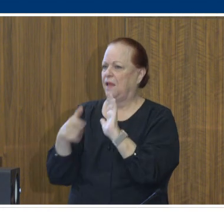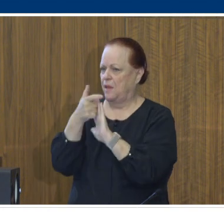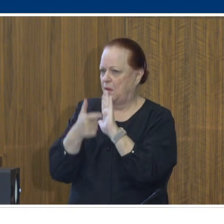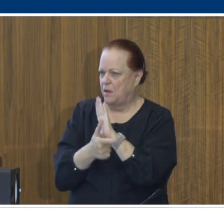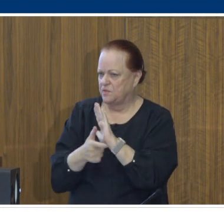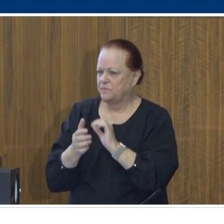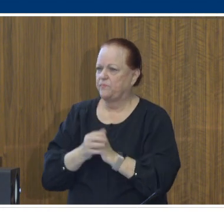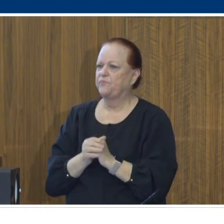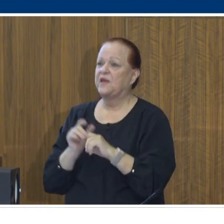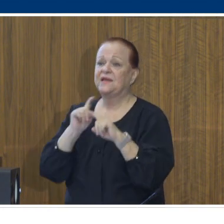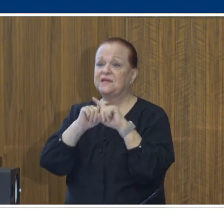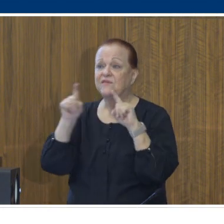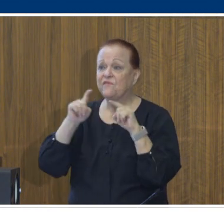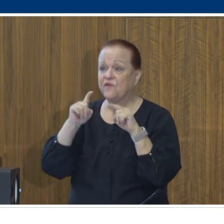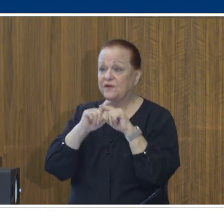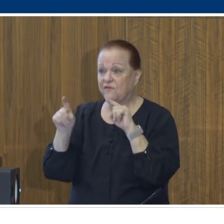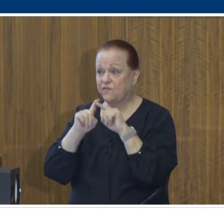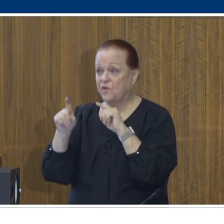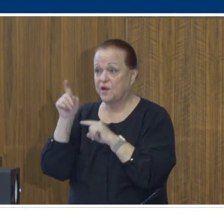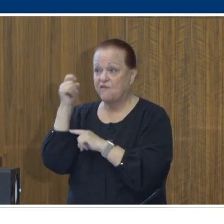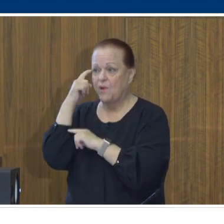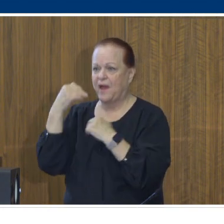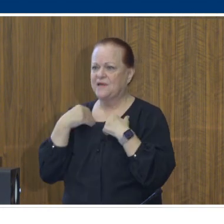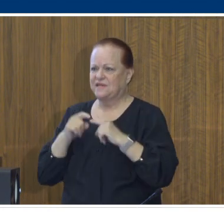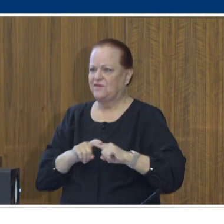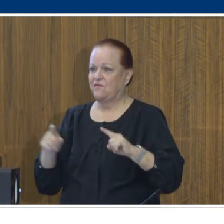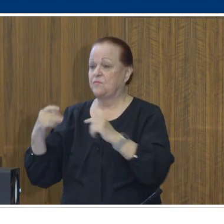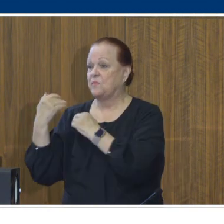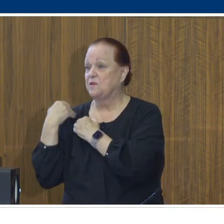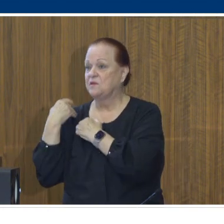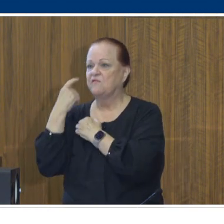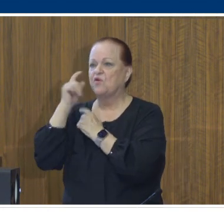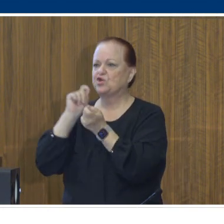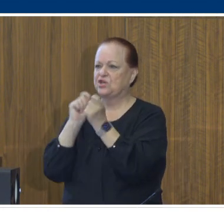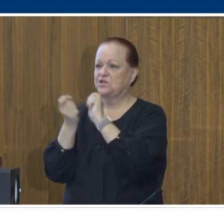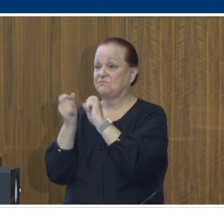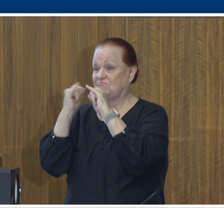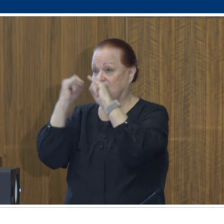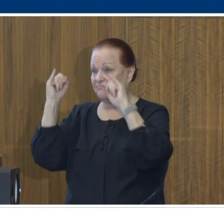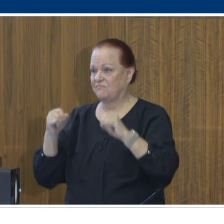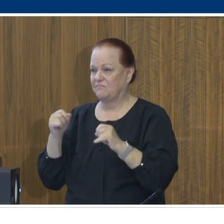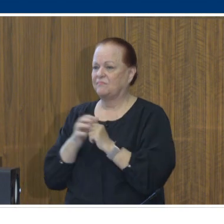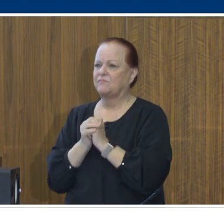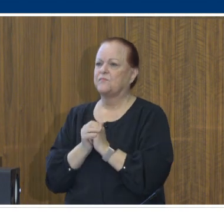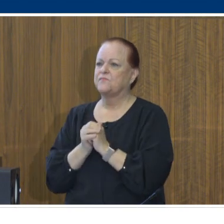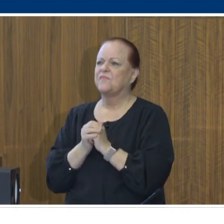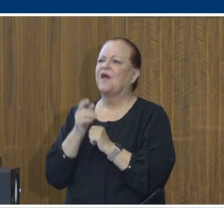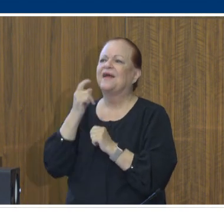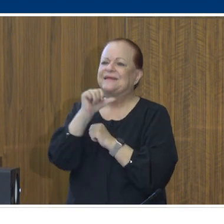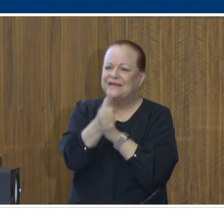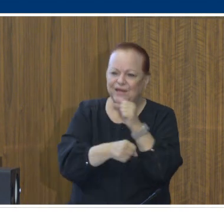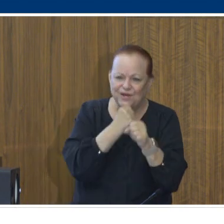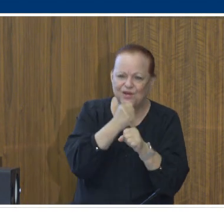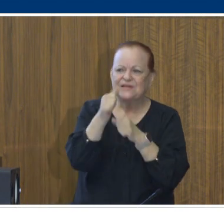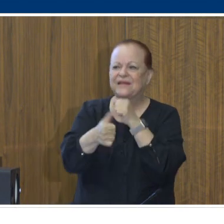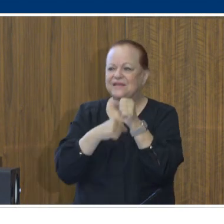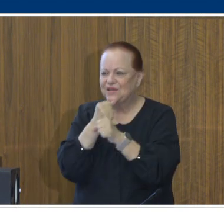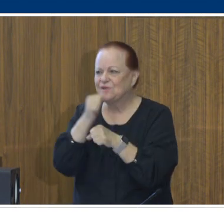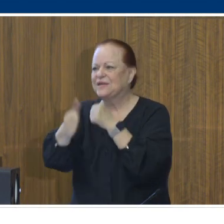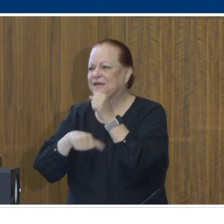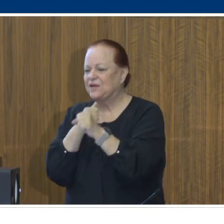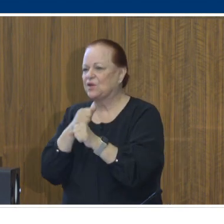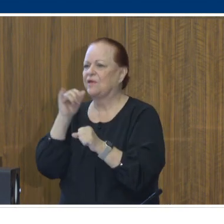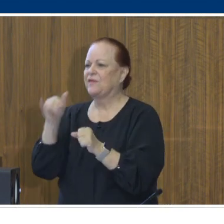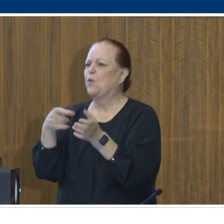Different levels of government have different responsibilities for redistricting following each decennial census to meet strict requirements